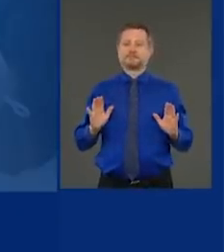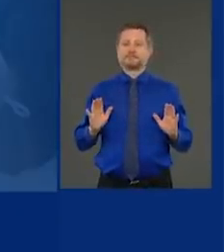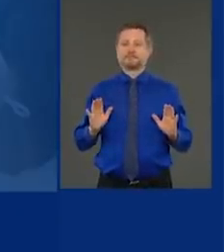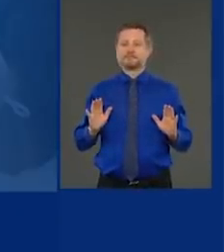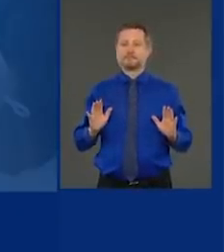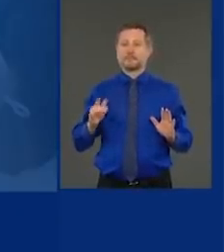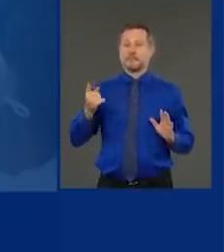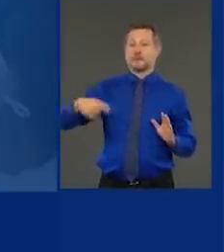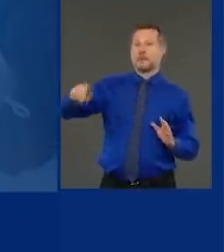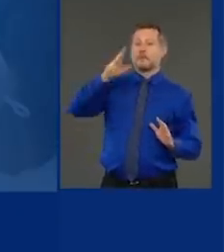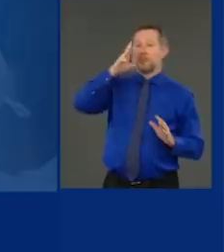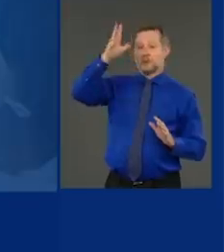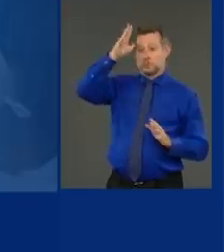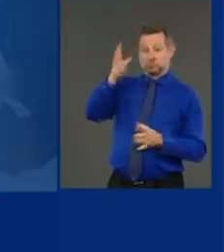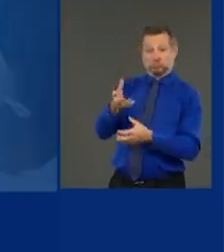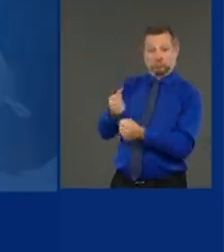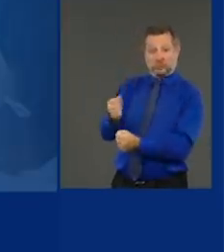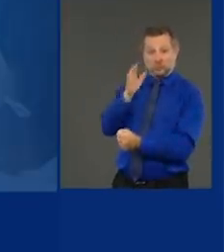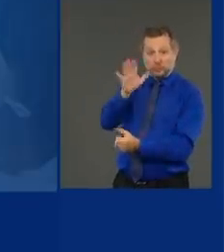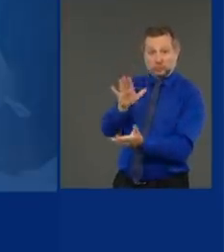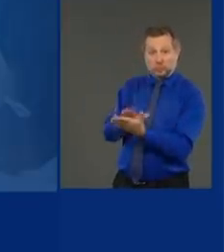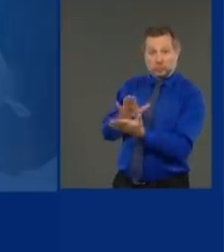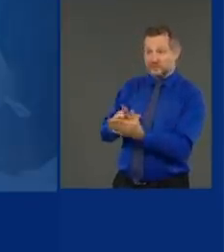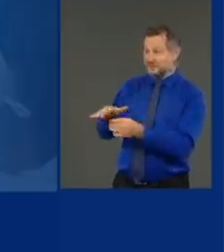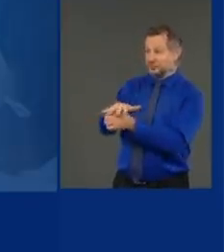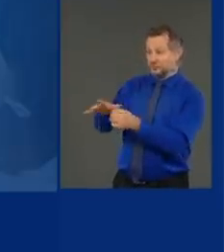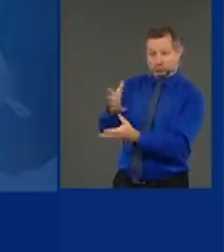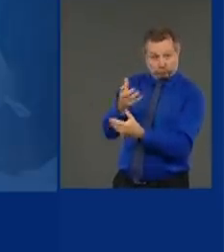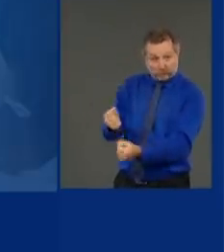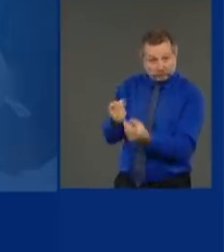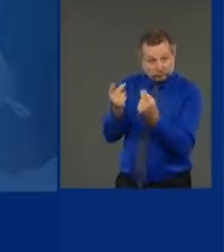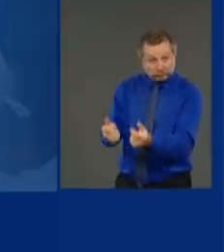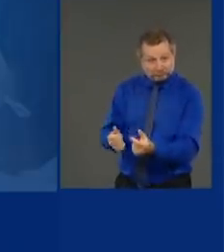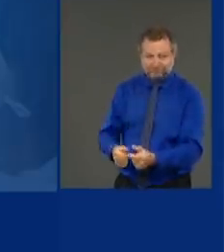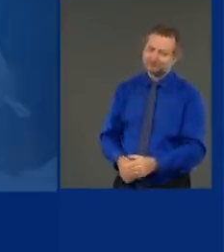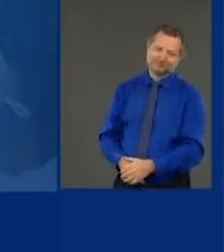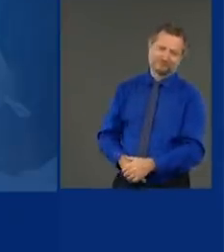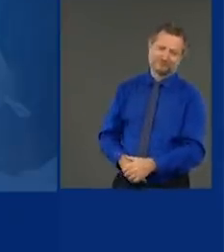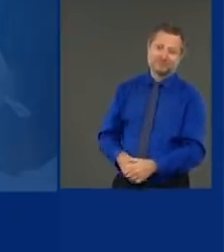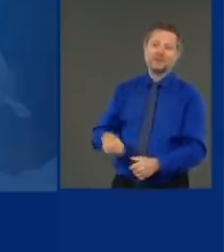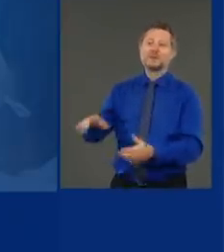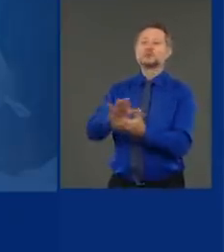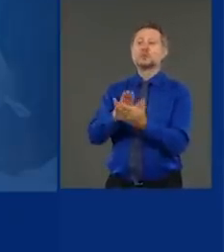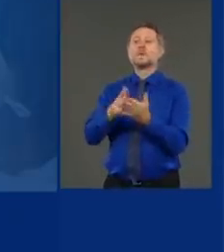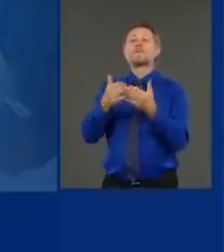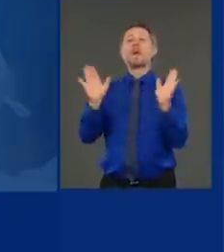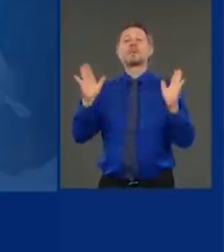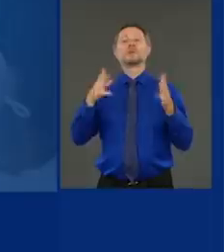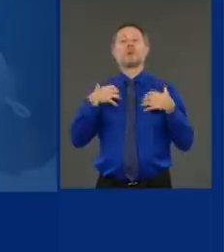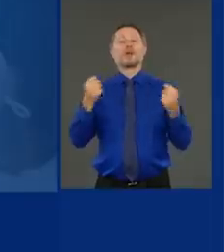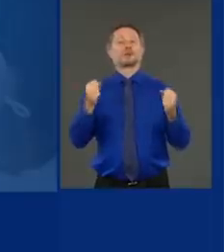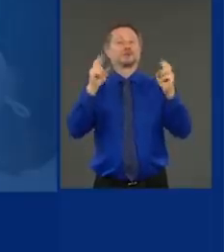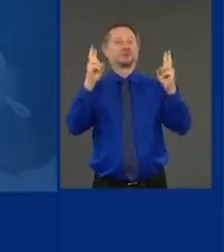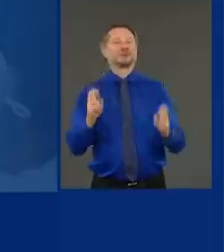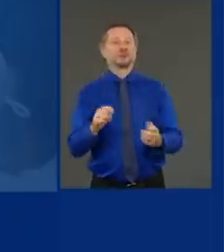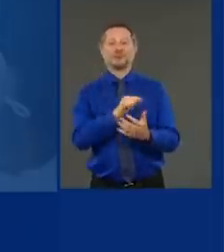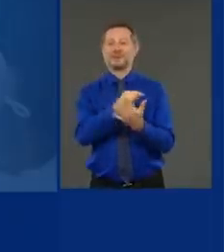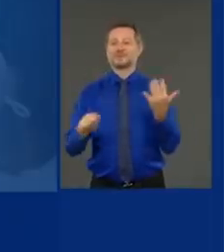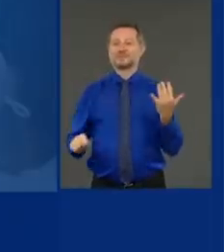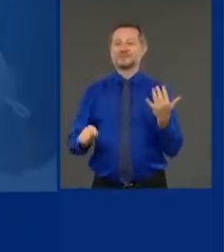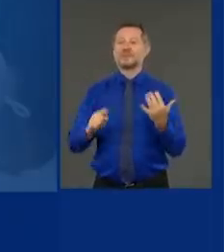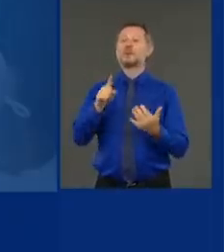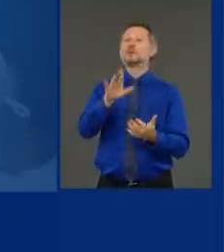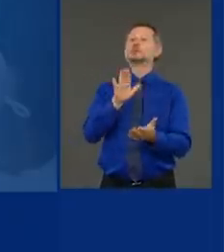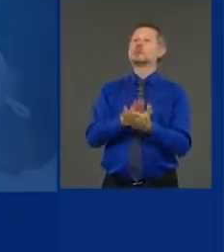school district. This is an issue of public health. Just because the school district says you shouldn't